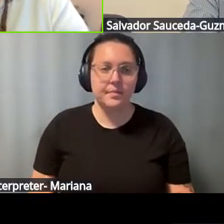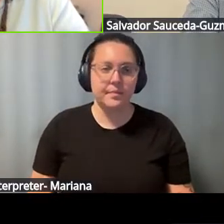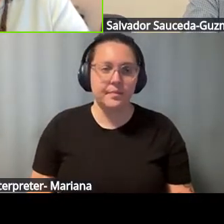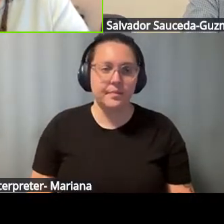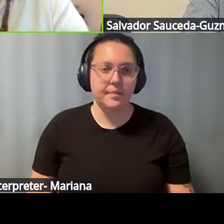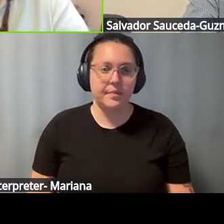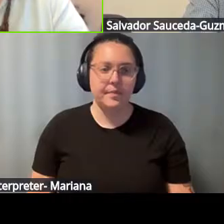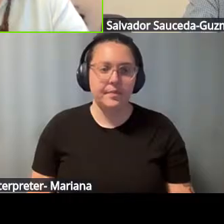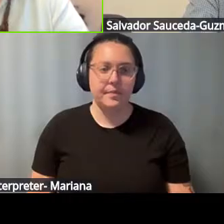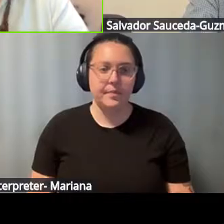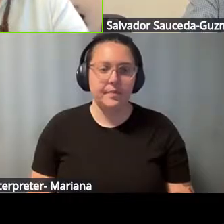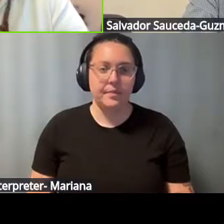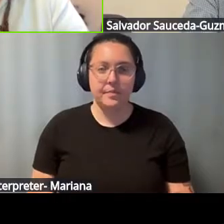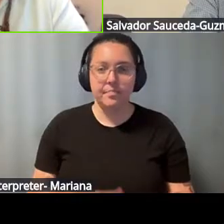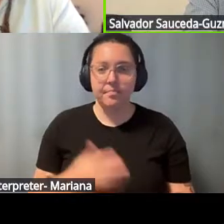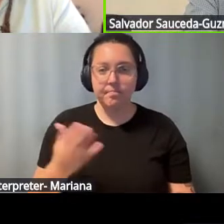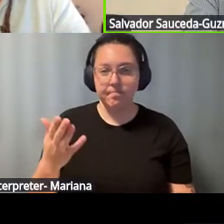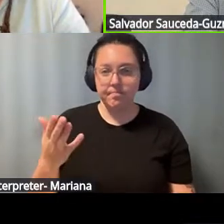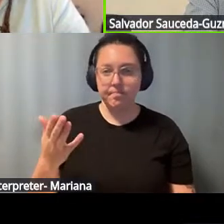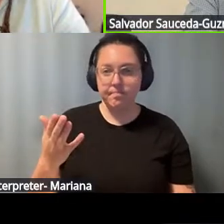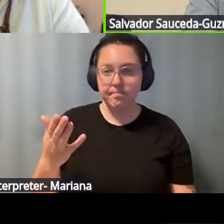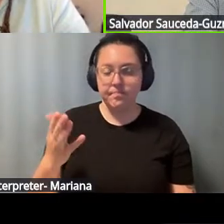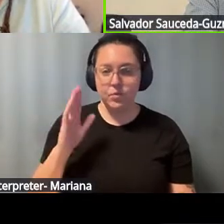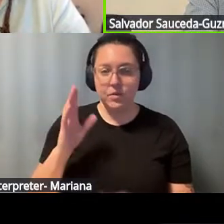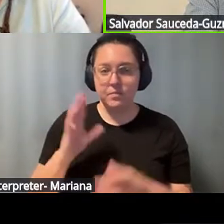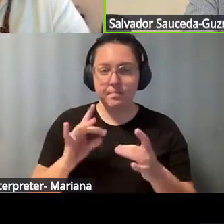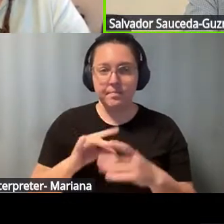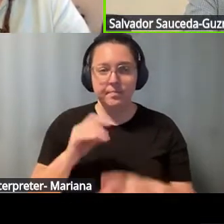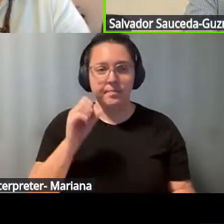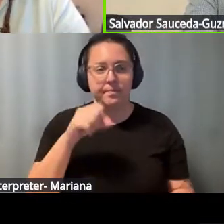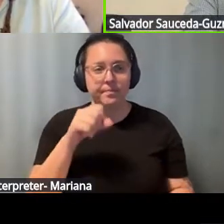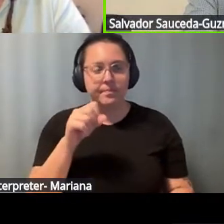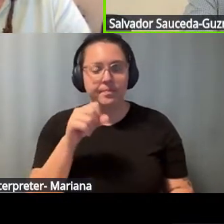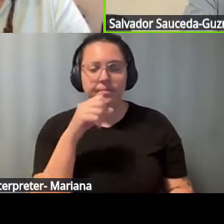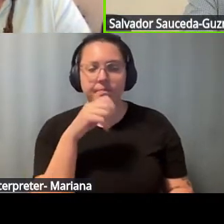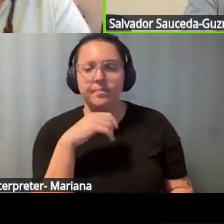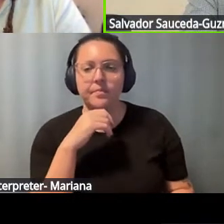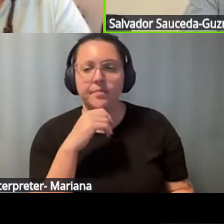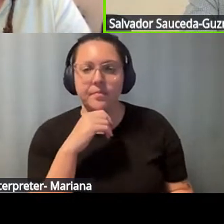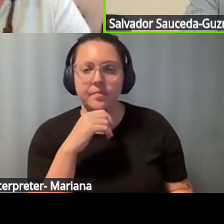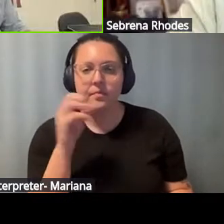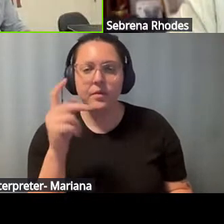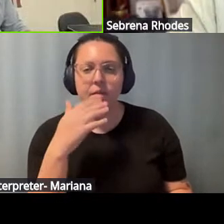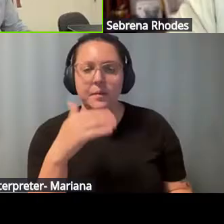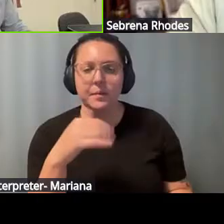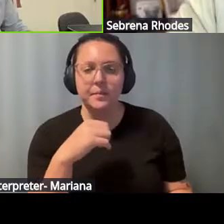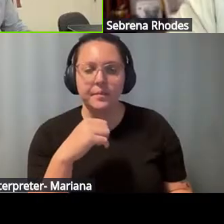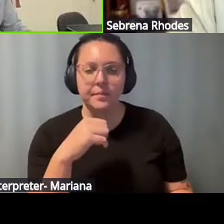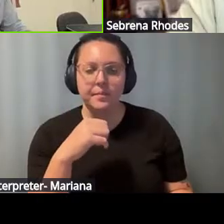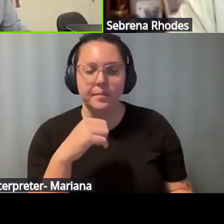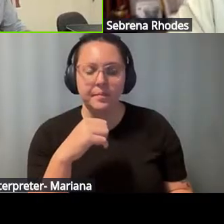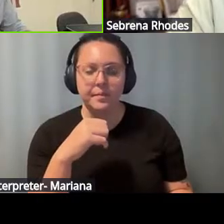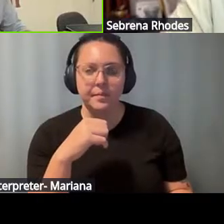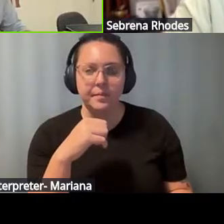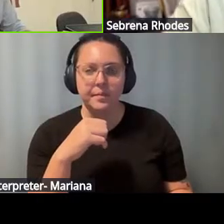Are we doing Kimberly Holmes? Yeah, we're just promoting that. Okay, thanks.